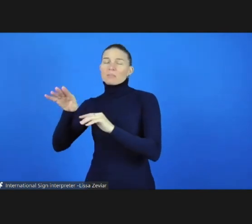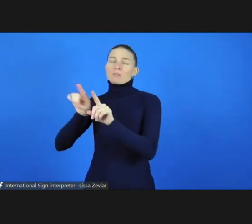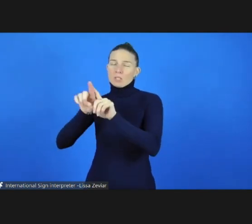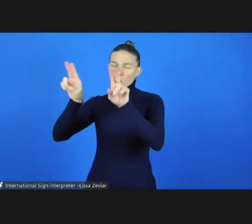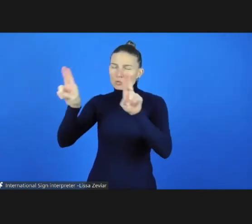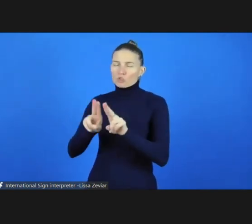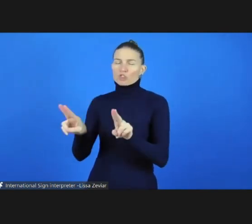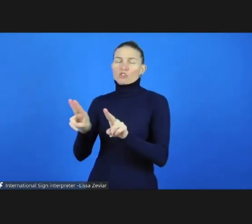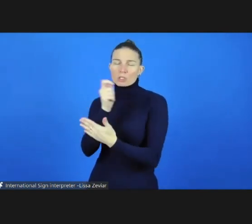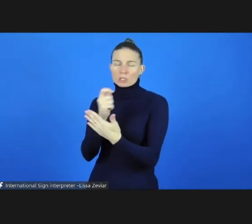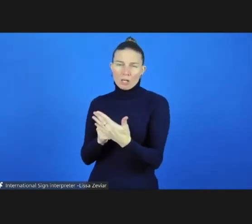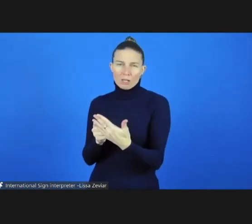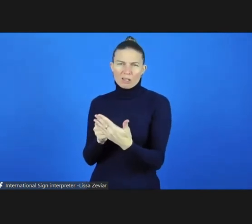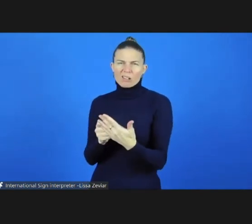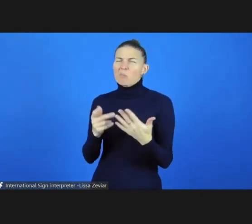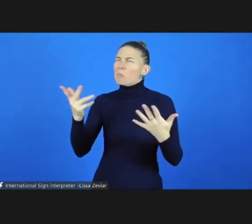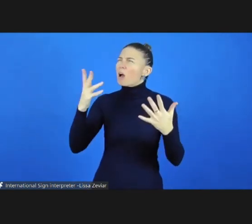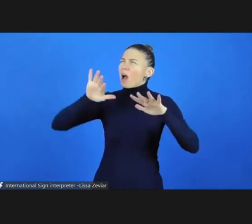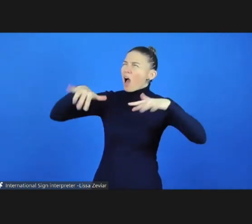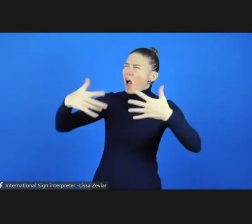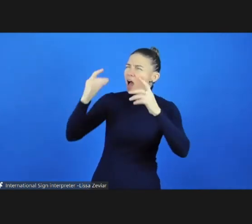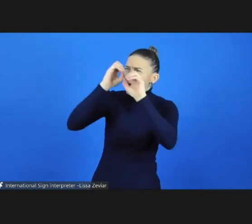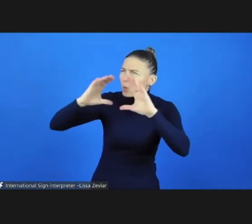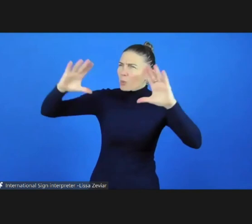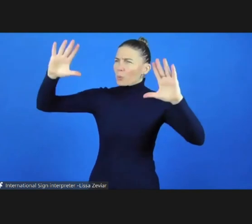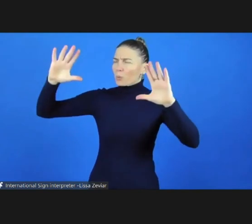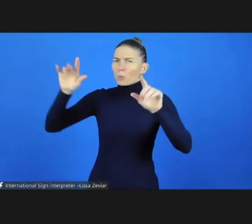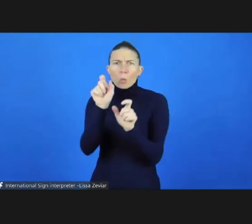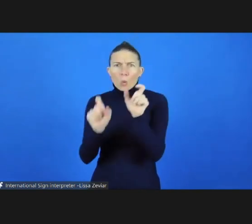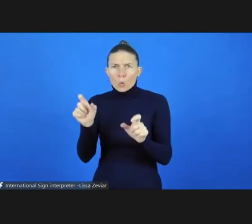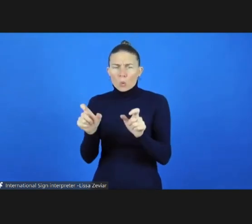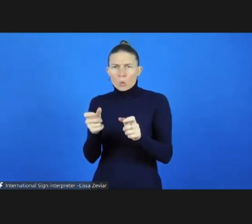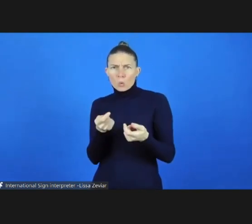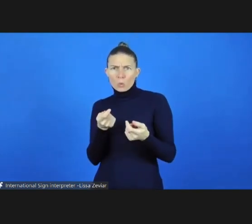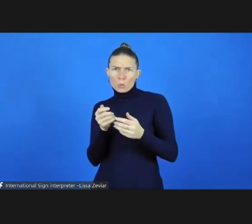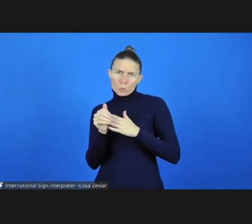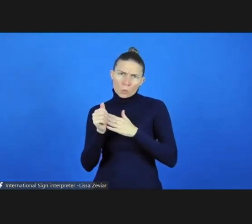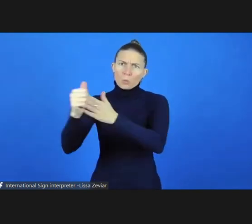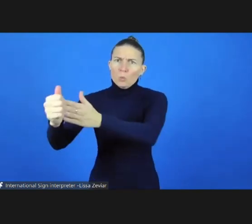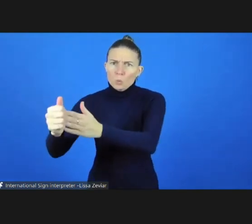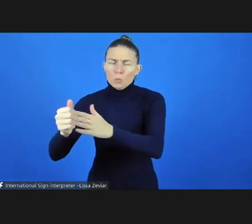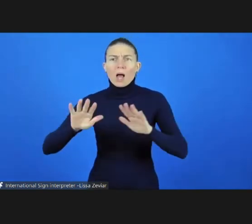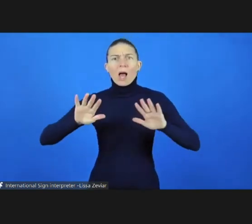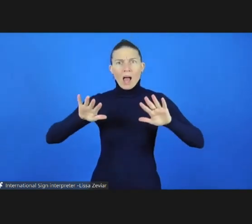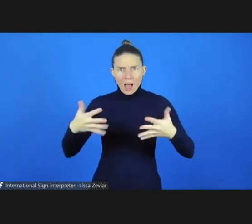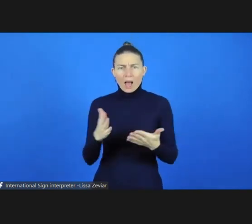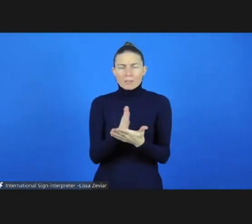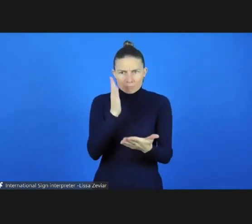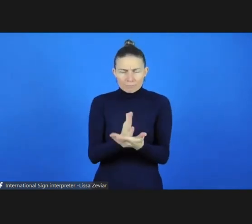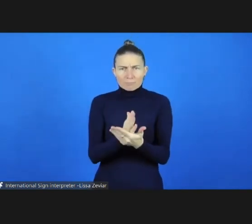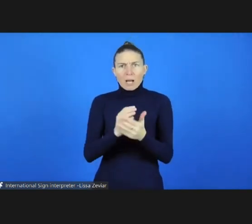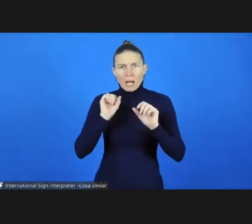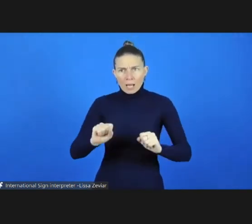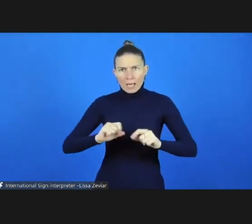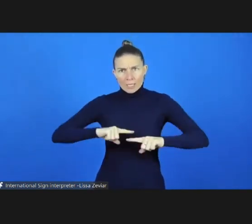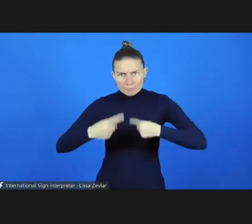look like, who will drive it, how do we ensure that this vision is operationalized, and very importantly, how